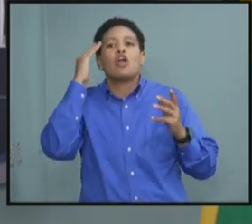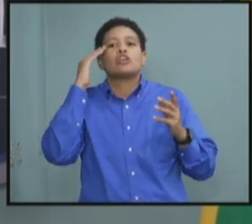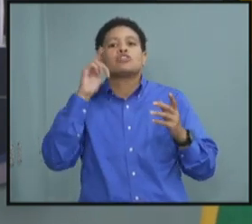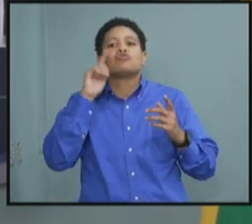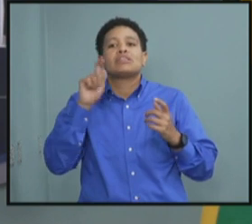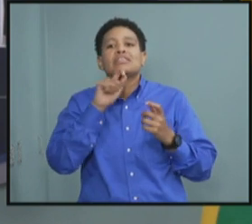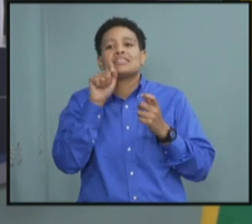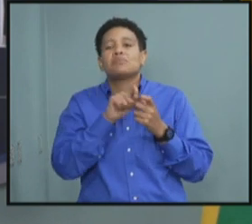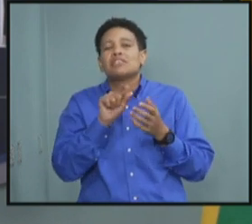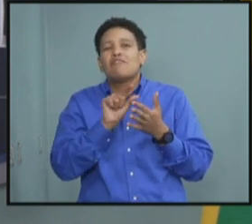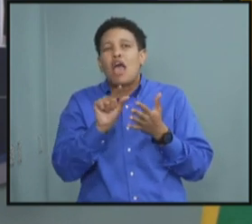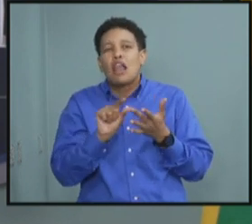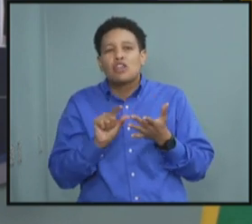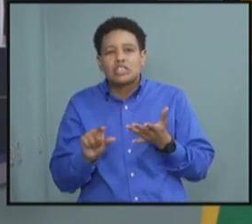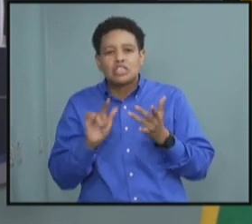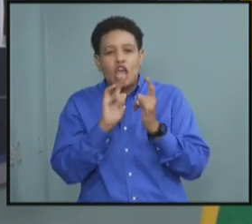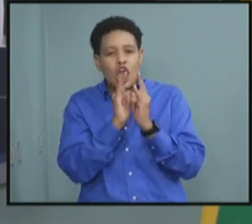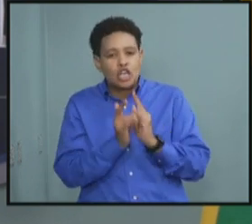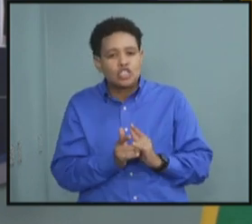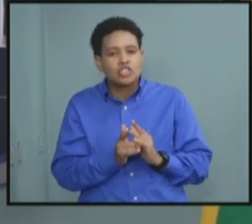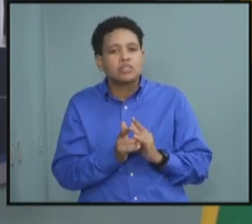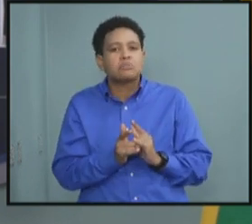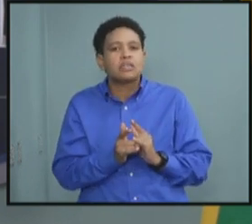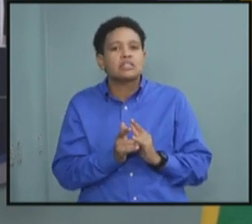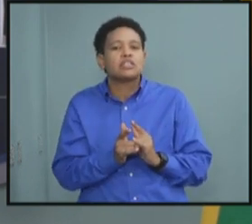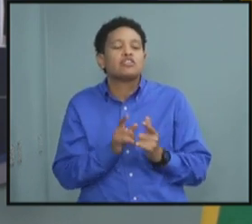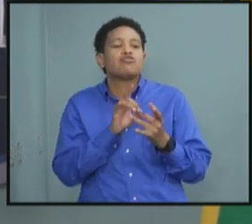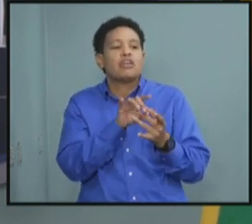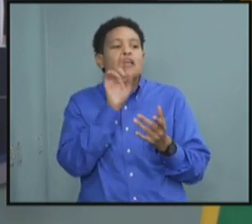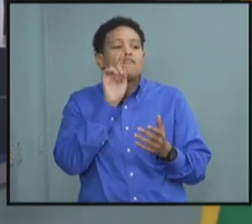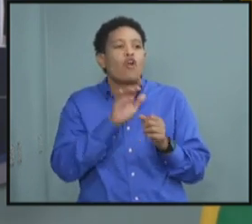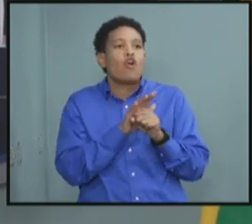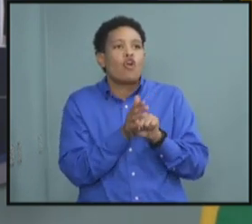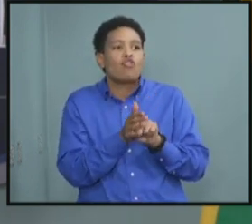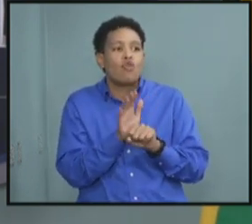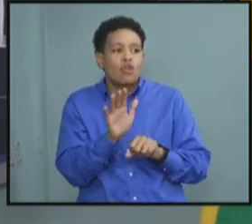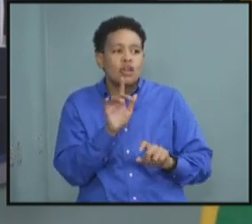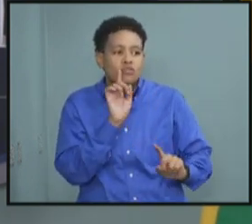of allocations, adjustments made for the COVID response.